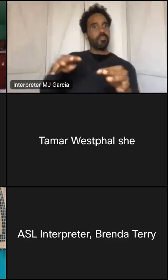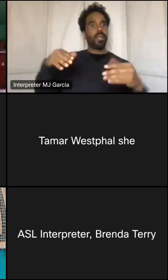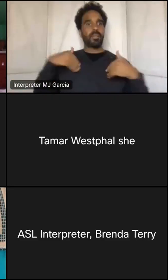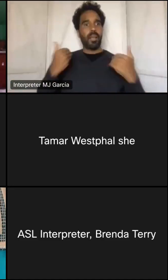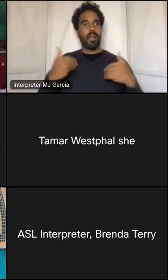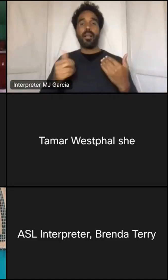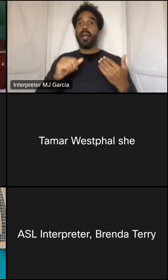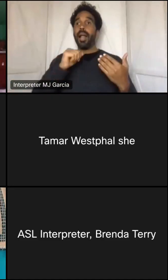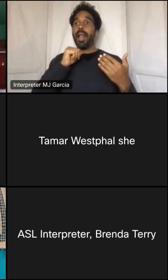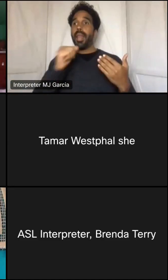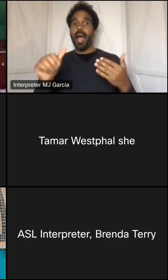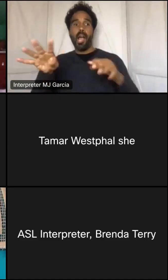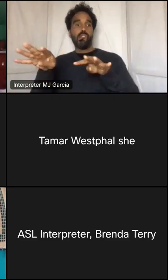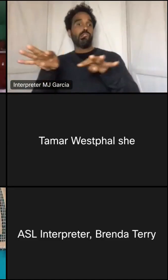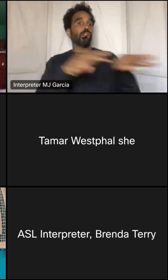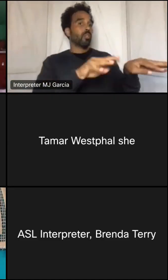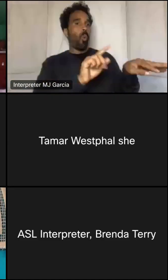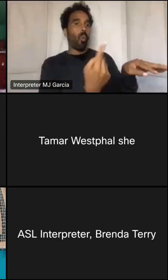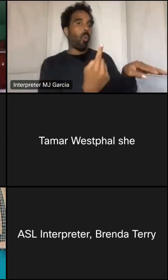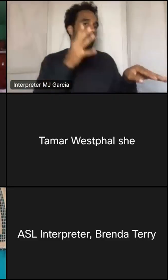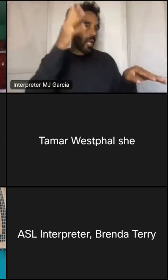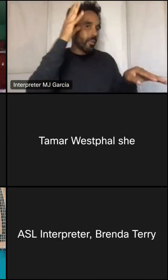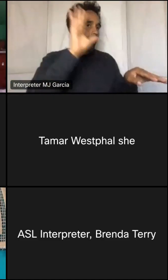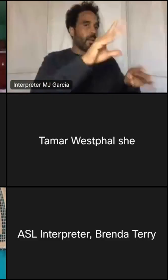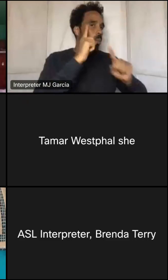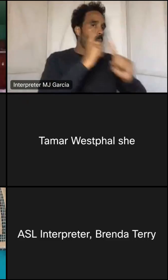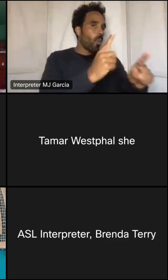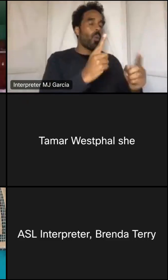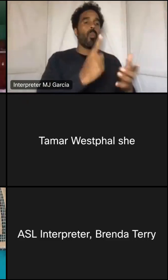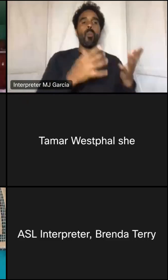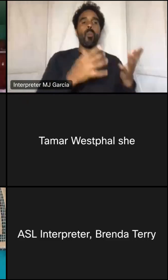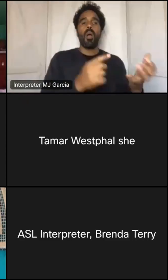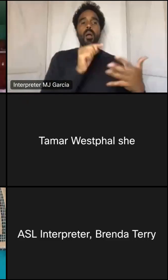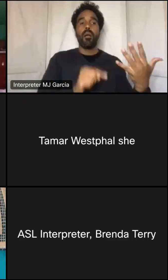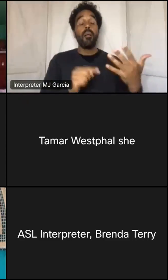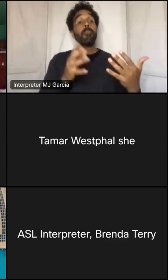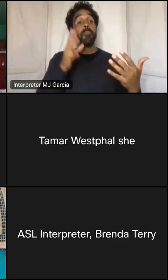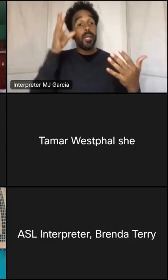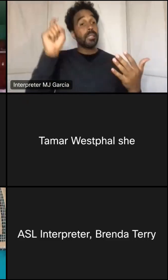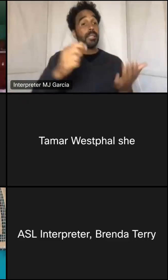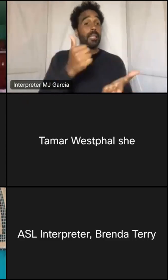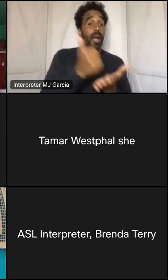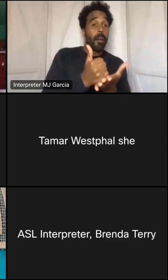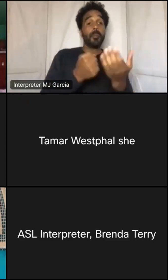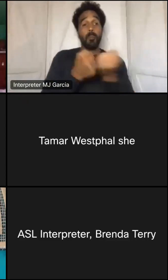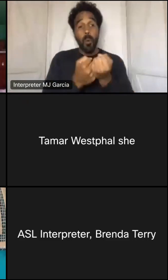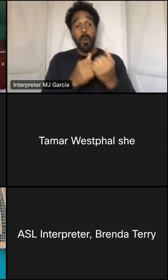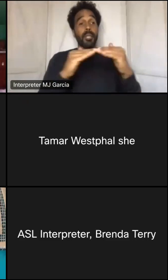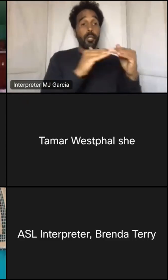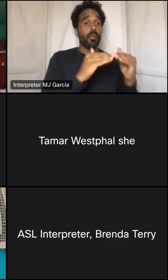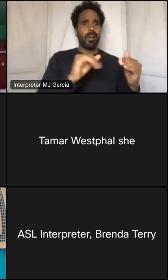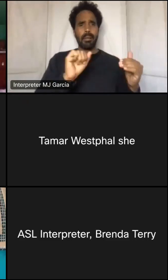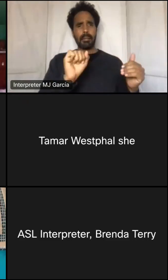goals, wants, or desires. Yes, parents need peer support as well, and that's another track, right, of family